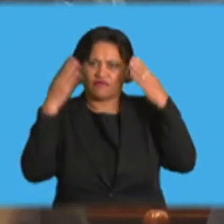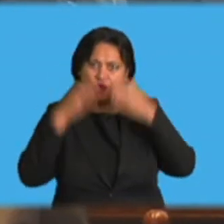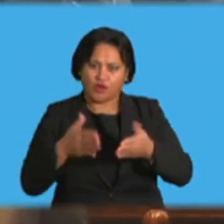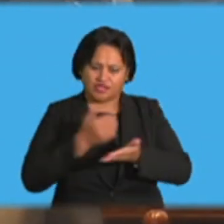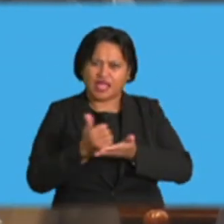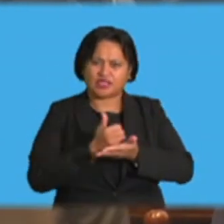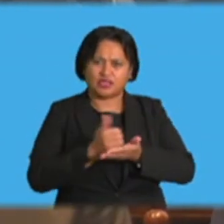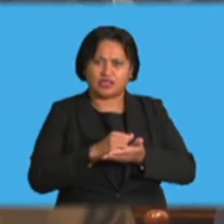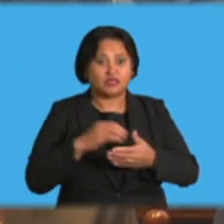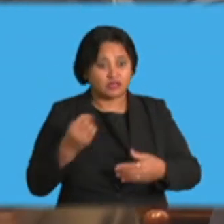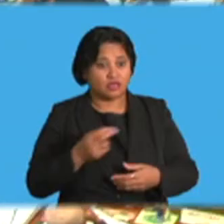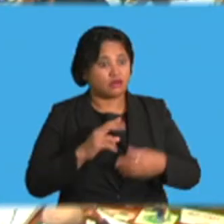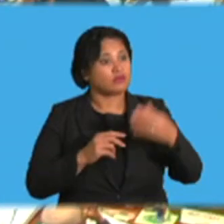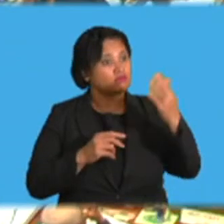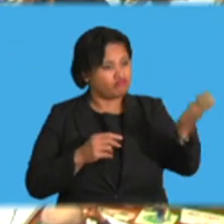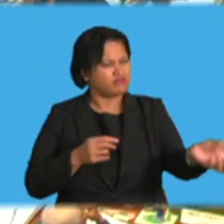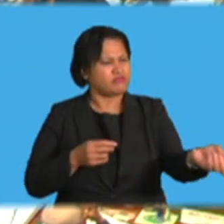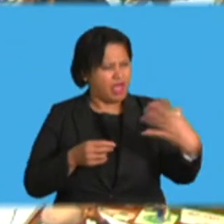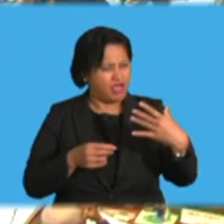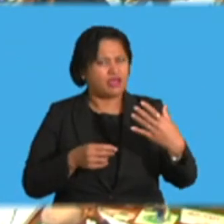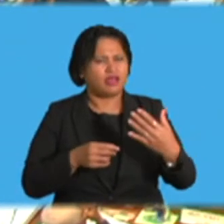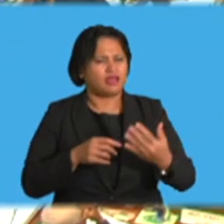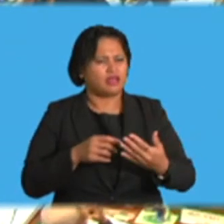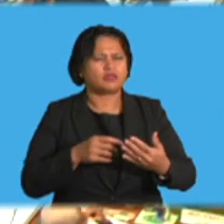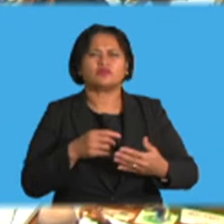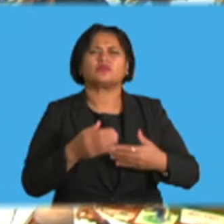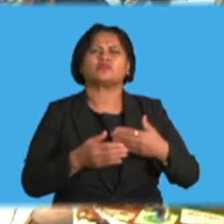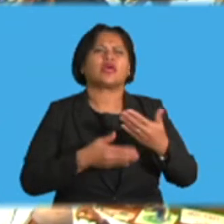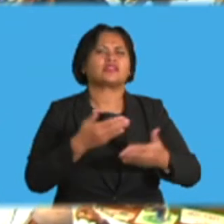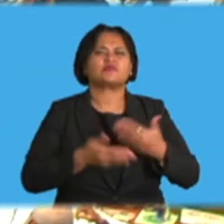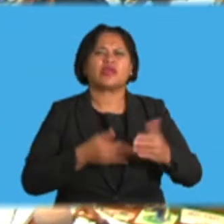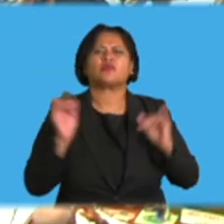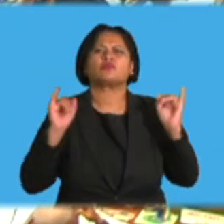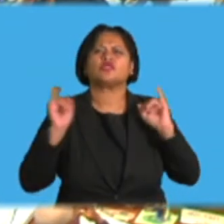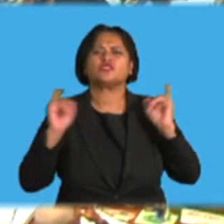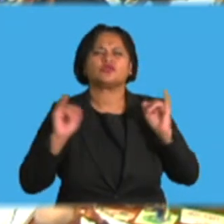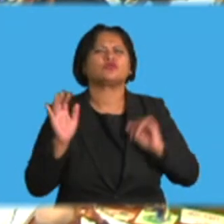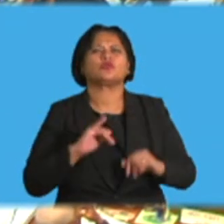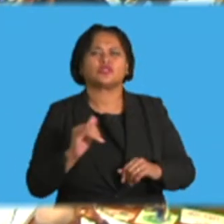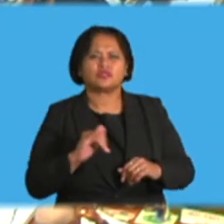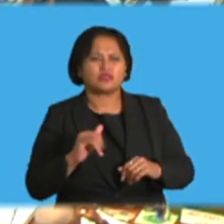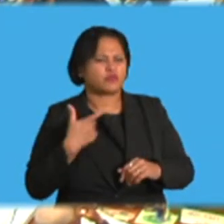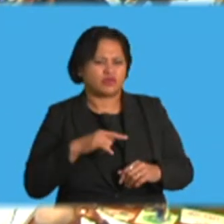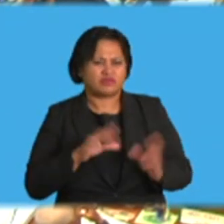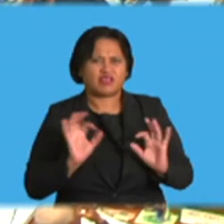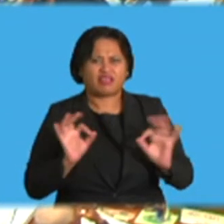what issue she wants me to explain to answer that question, because it does not